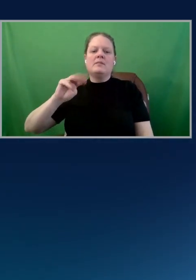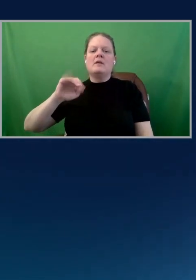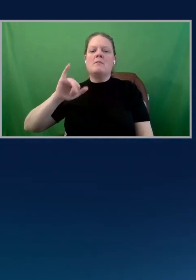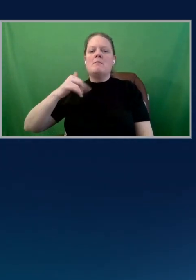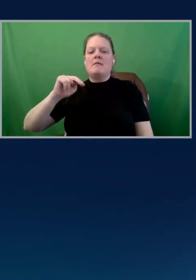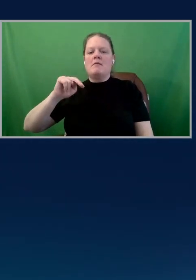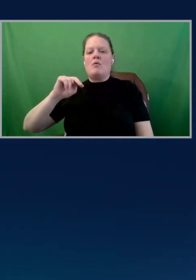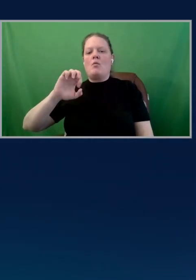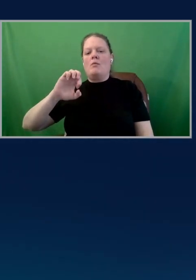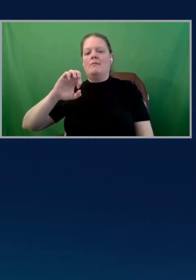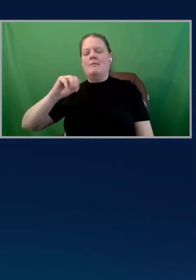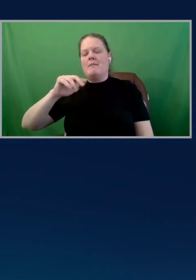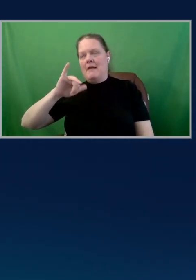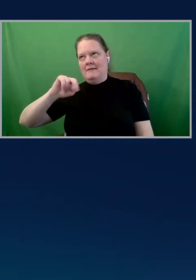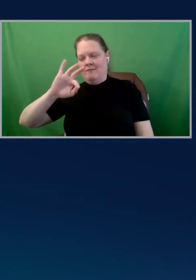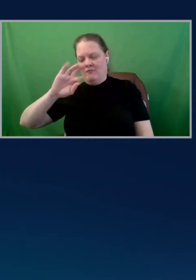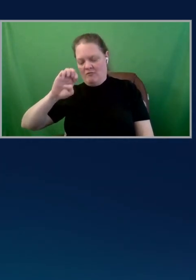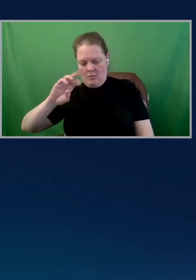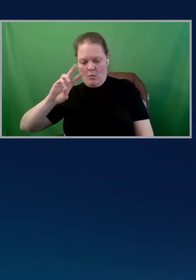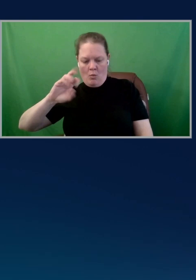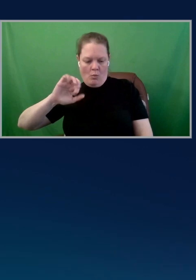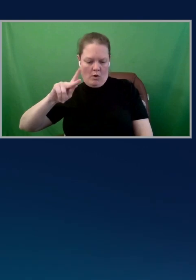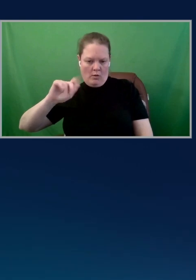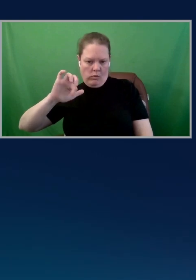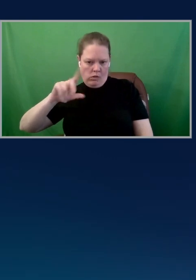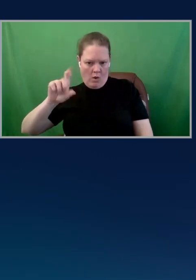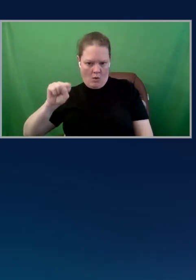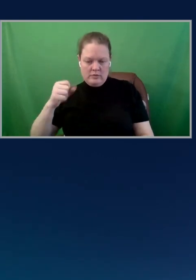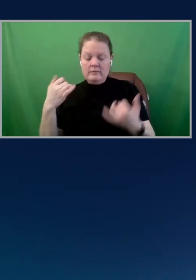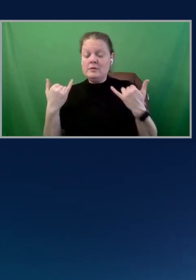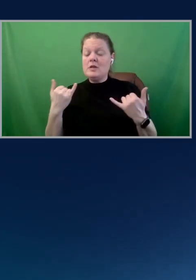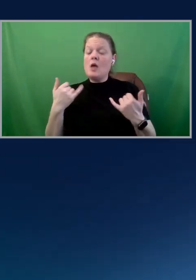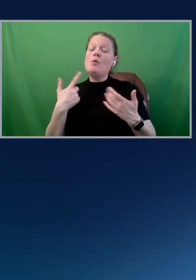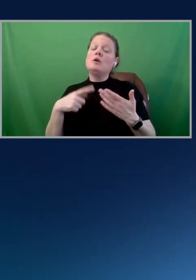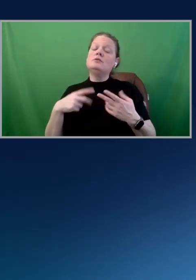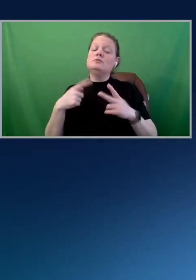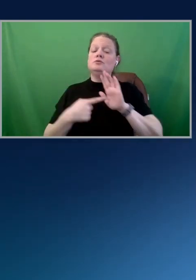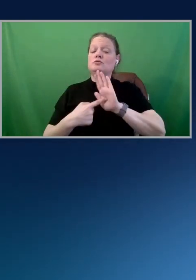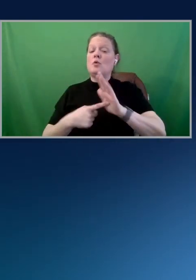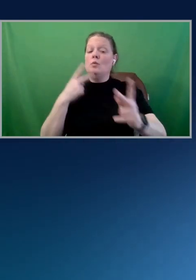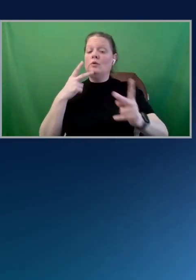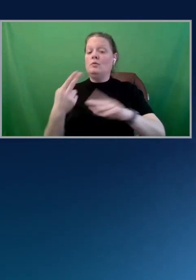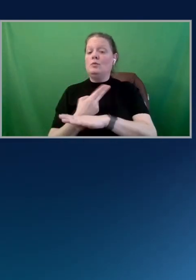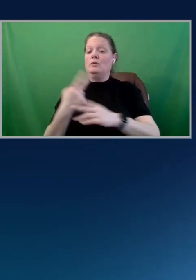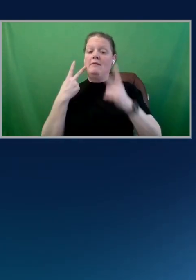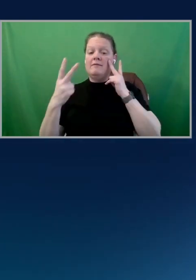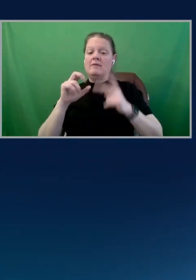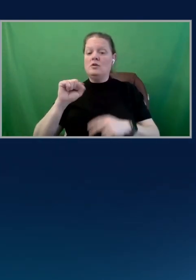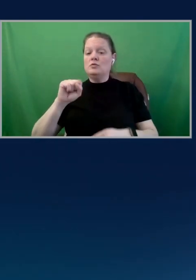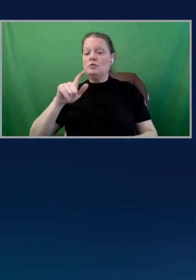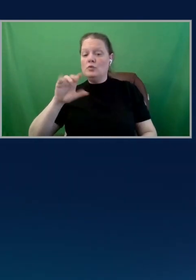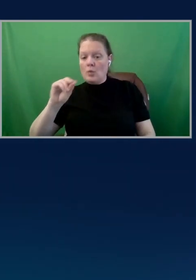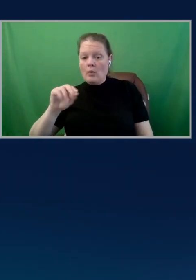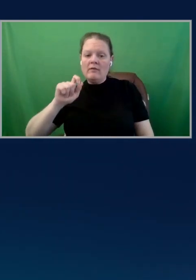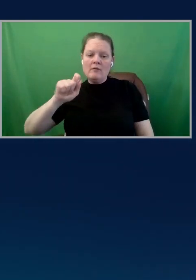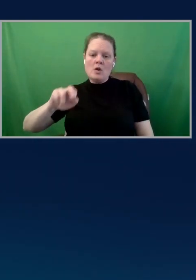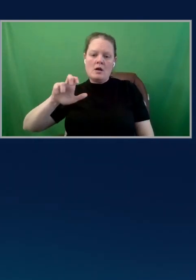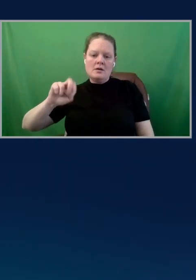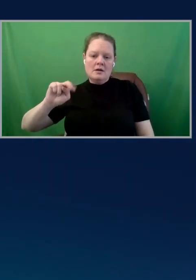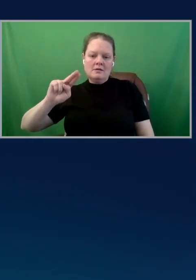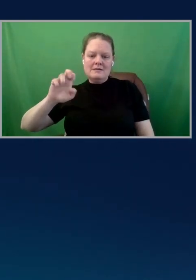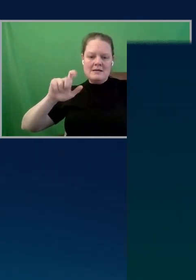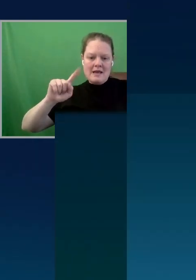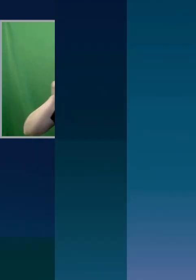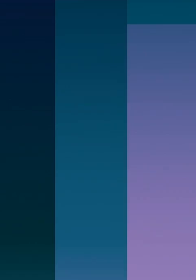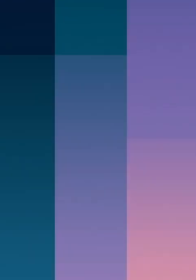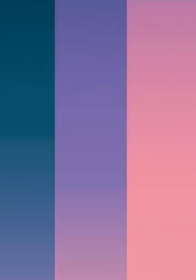show you the .NET transformations in Visual Studio. You've got VS pulled up too. I see it. Let's bring up the screen so we can